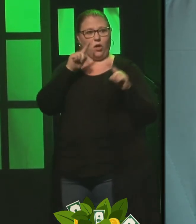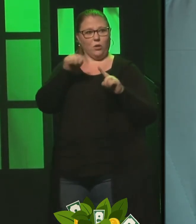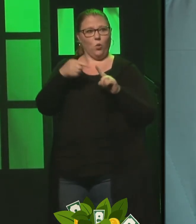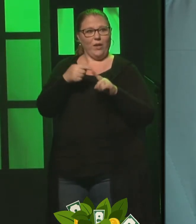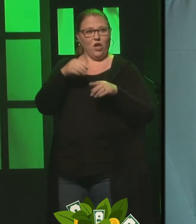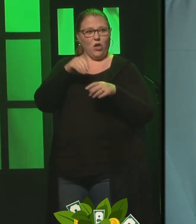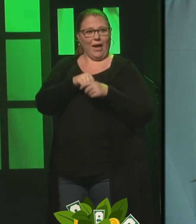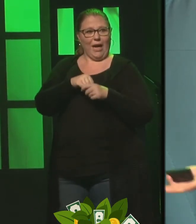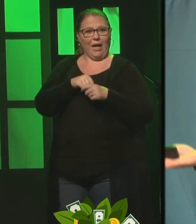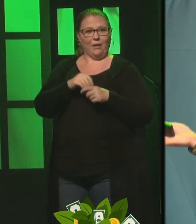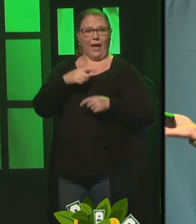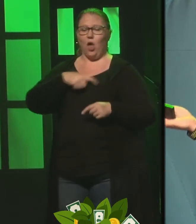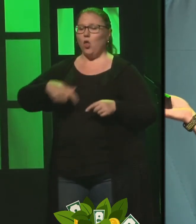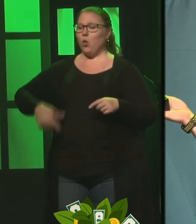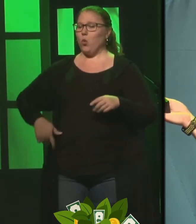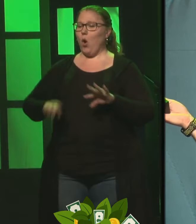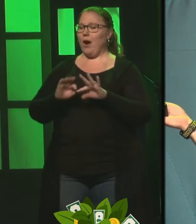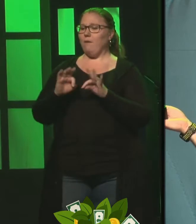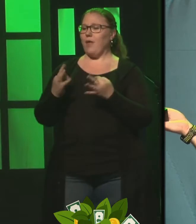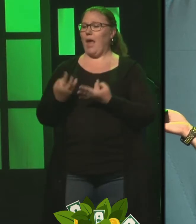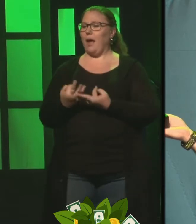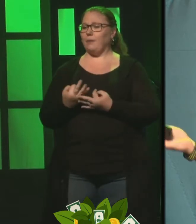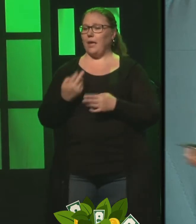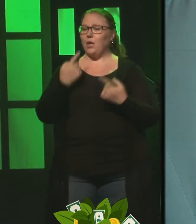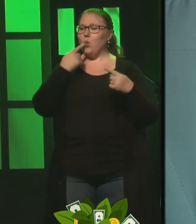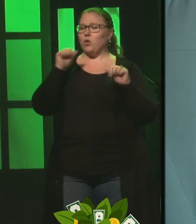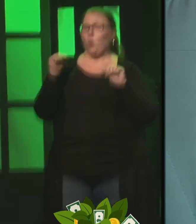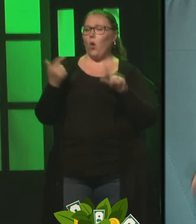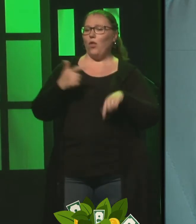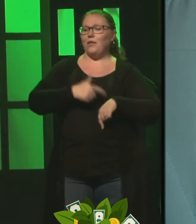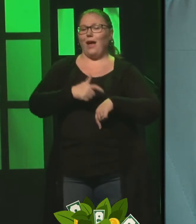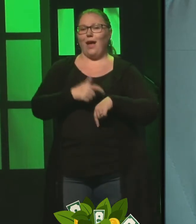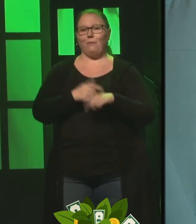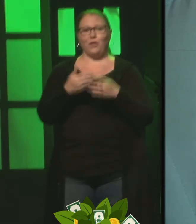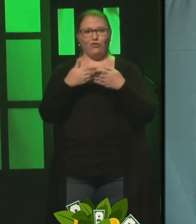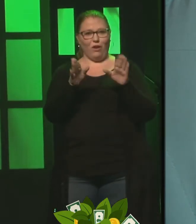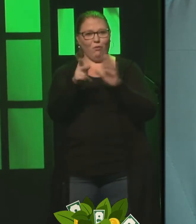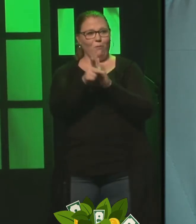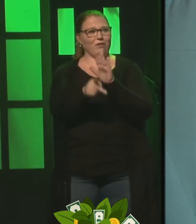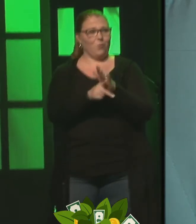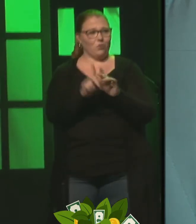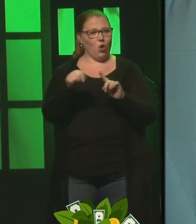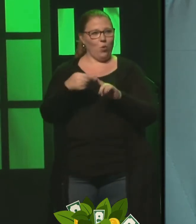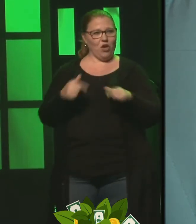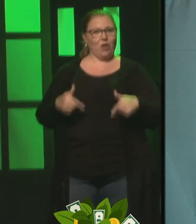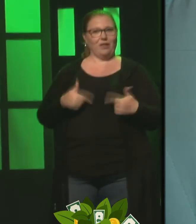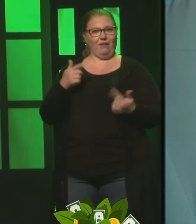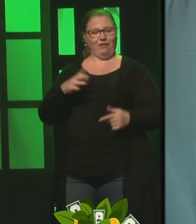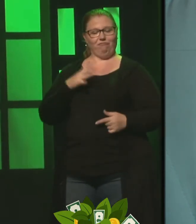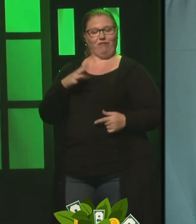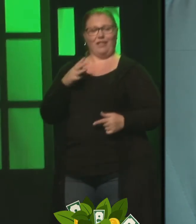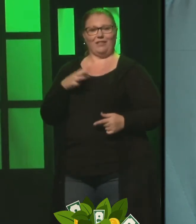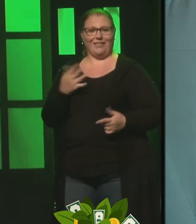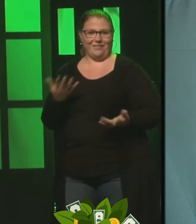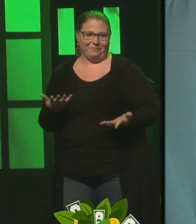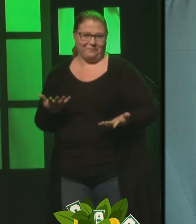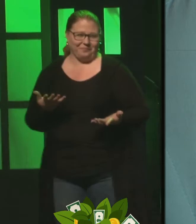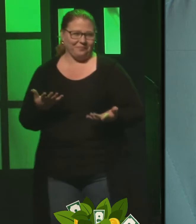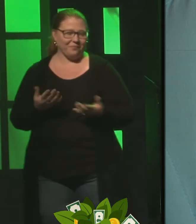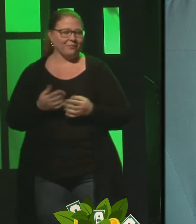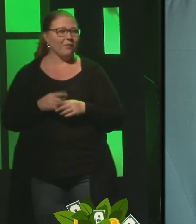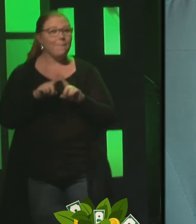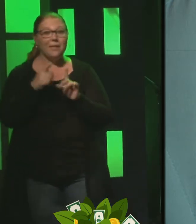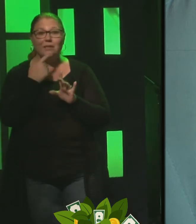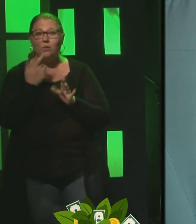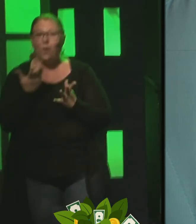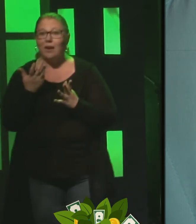in, the royal family. Works all the time, right? These are general principles when you are living in kind of the middle class, right? But it's what it